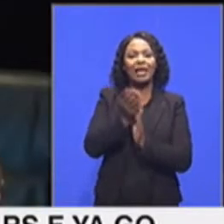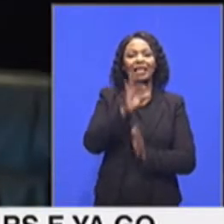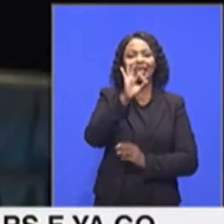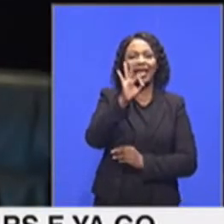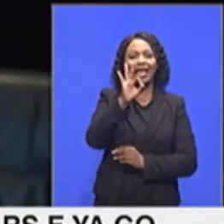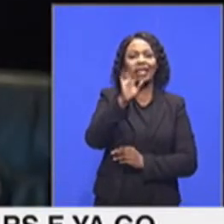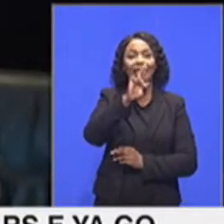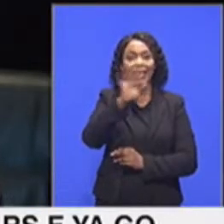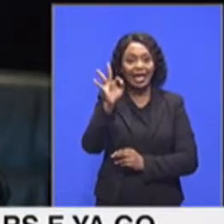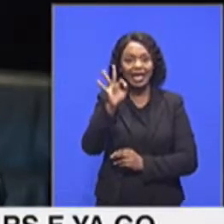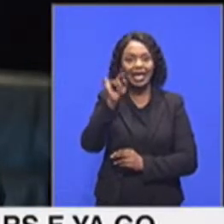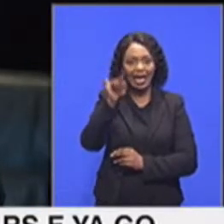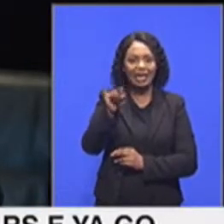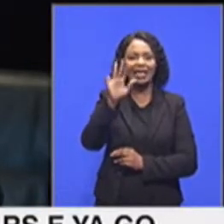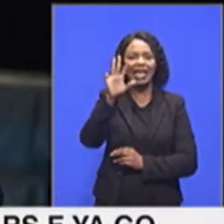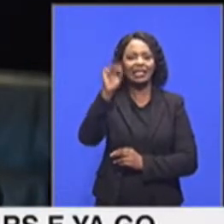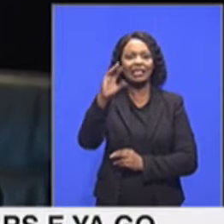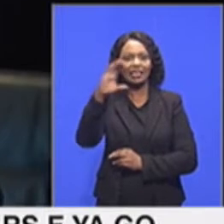3.9.